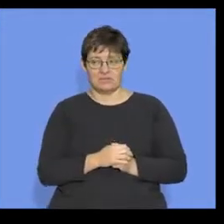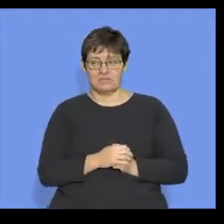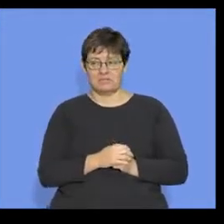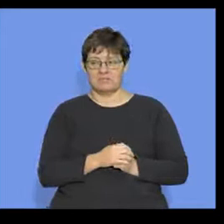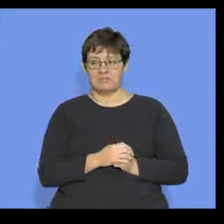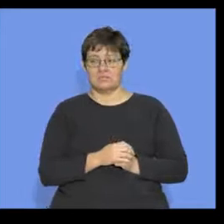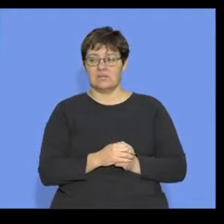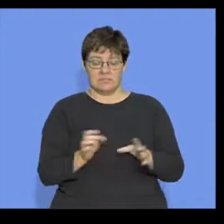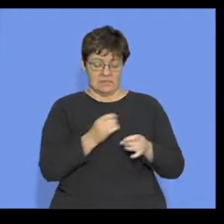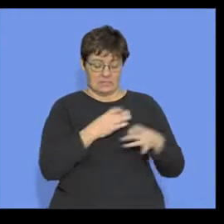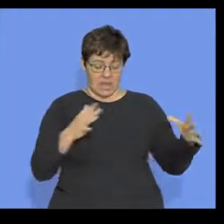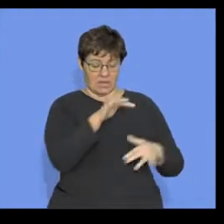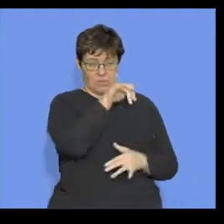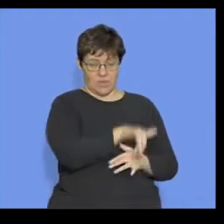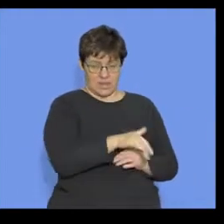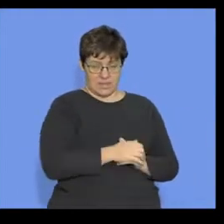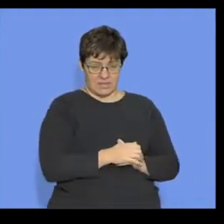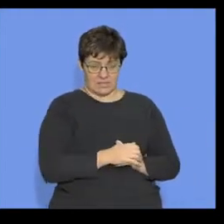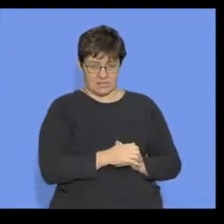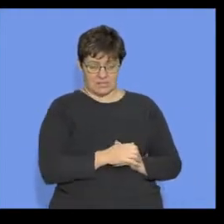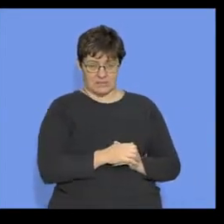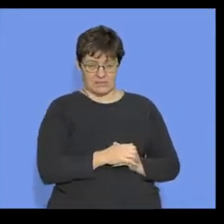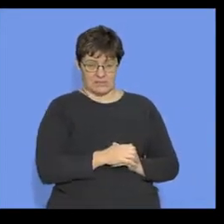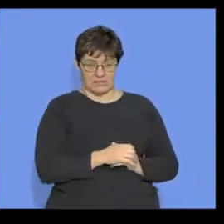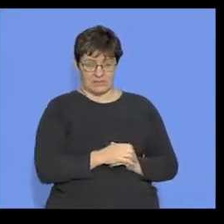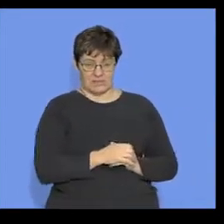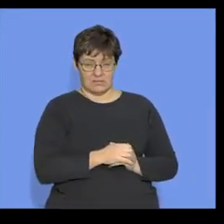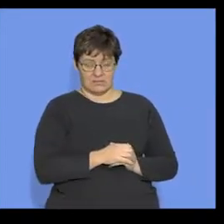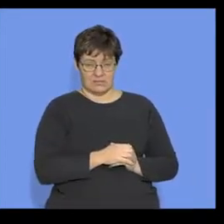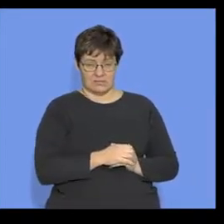the number plate must start with Y. Are we together?